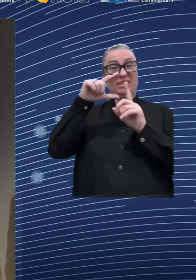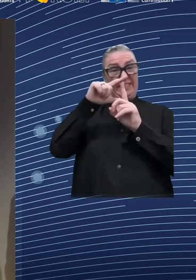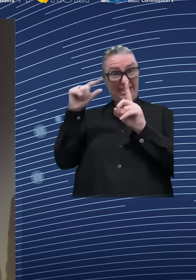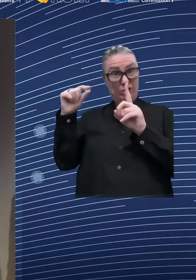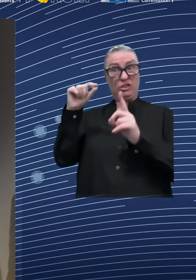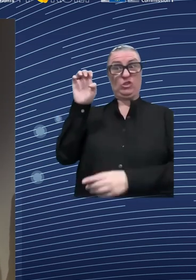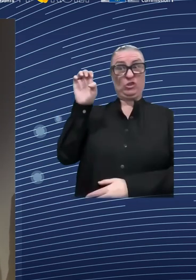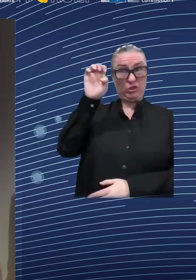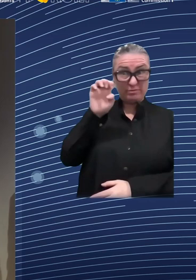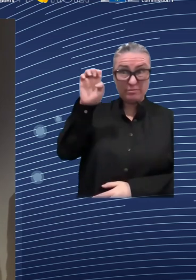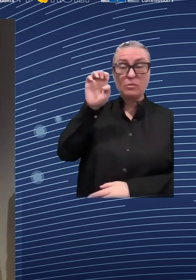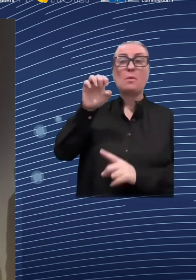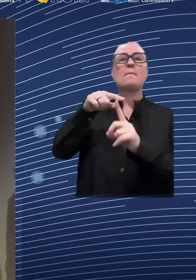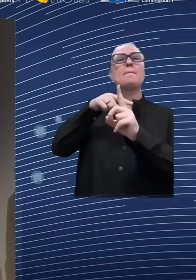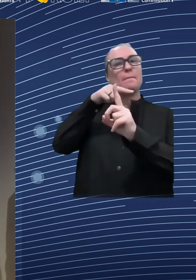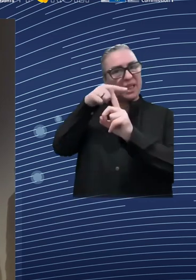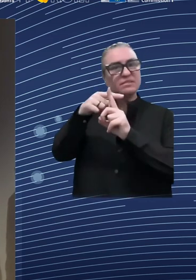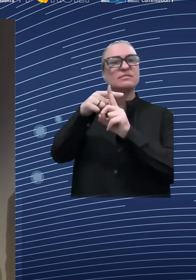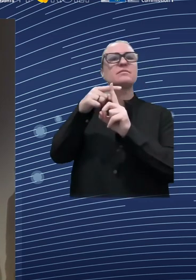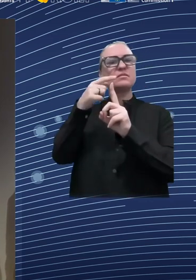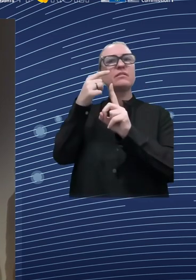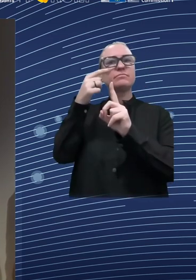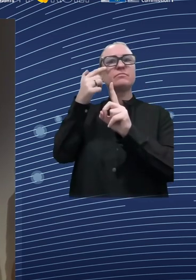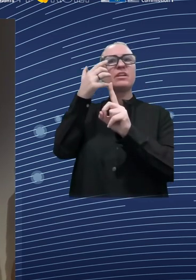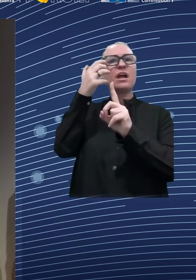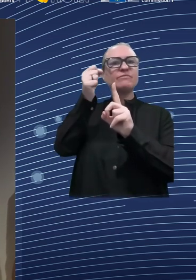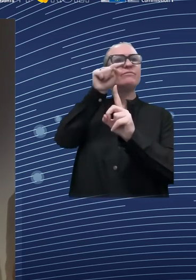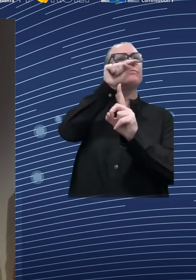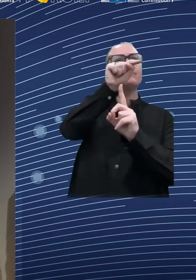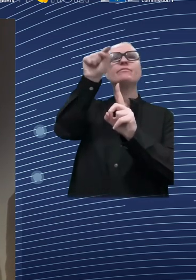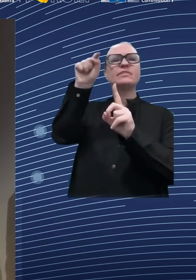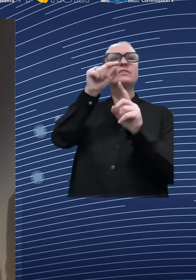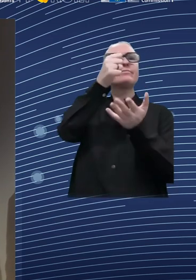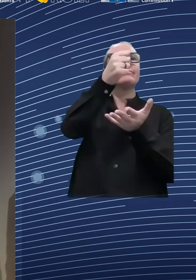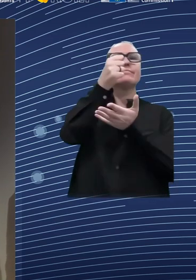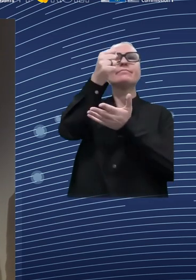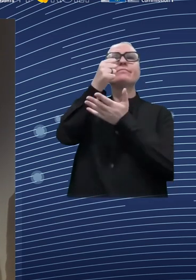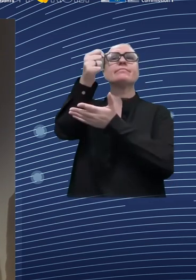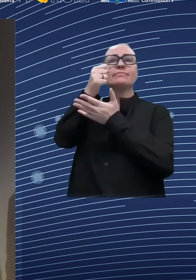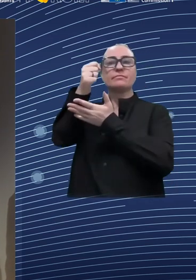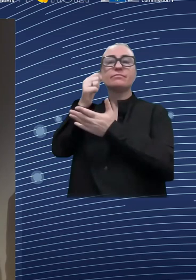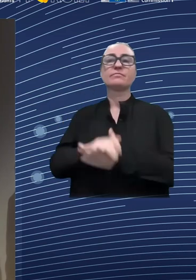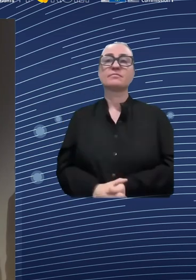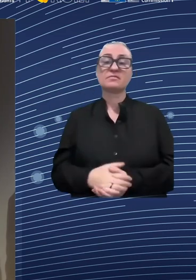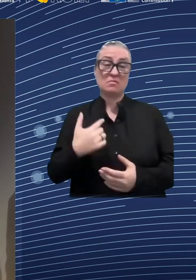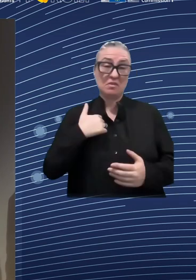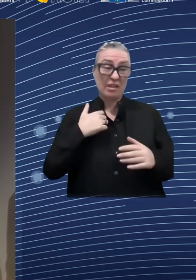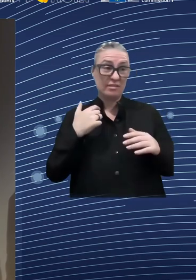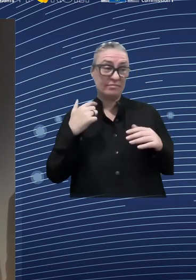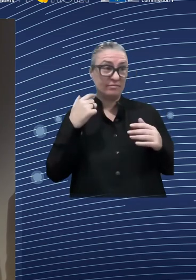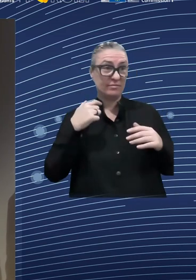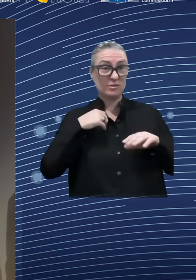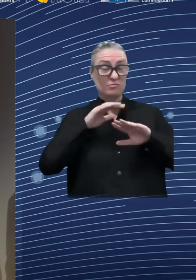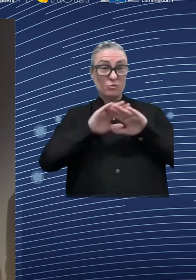I shouldn't complain about it. Of course, reducing bureaucracy would always be good, and we are discussing this a